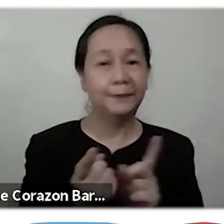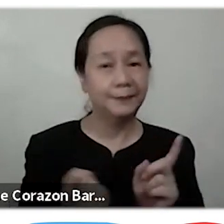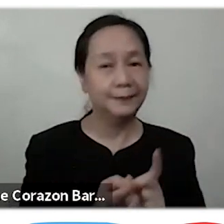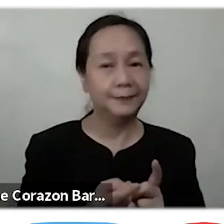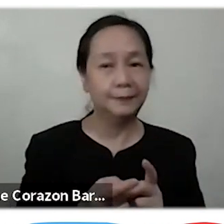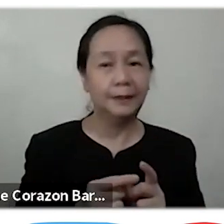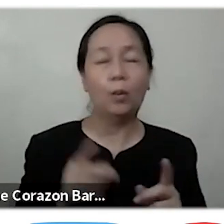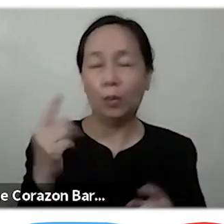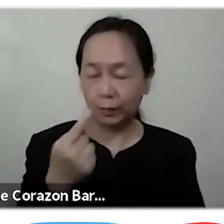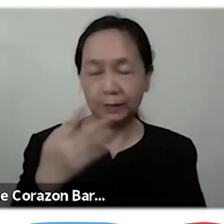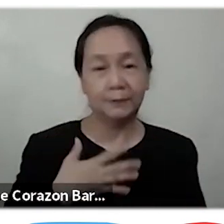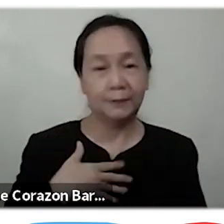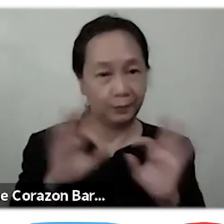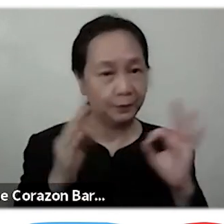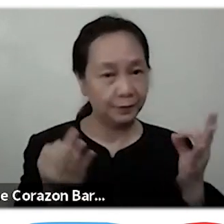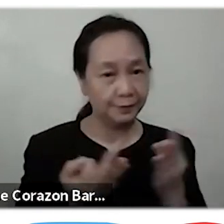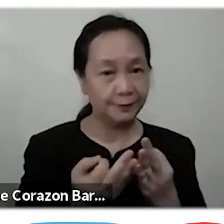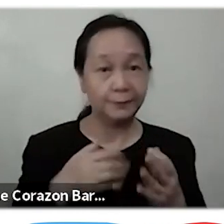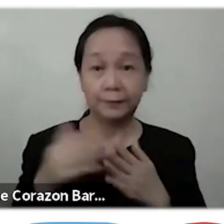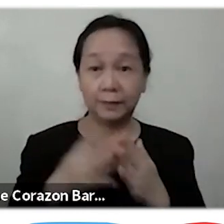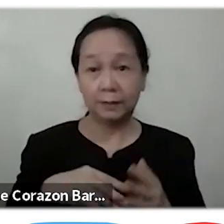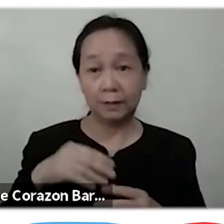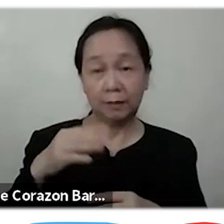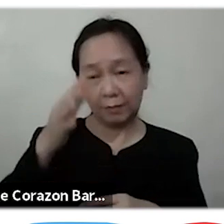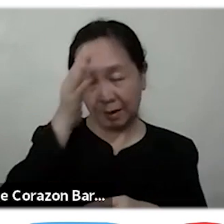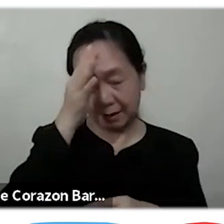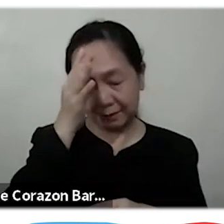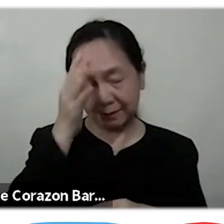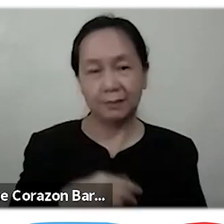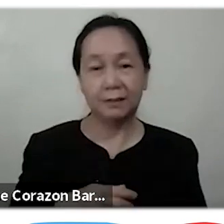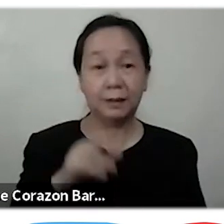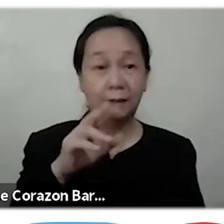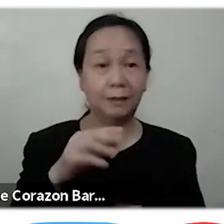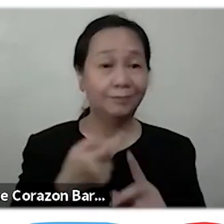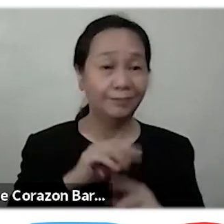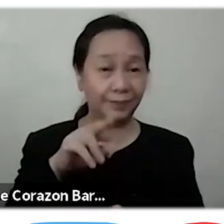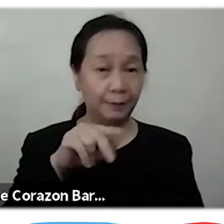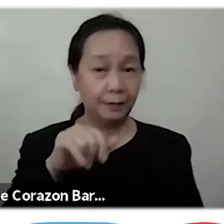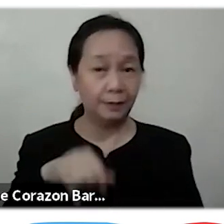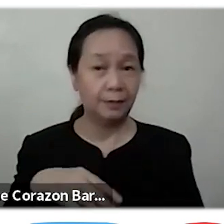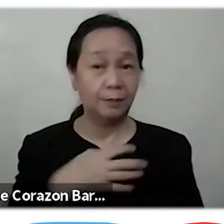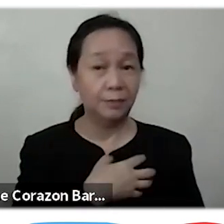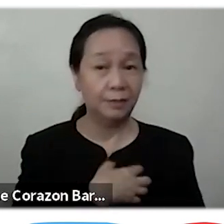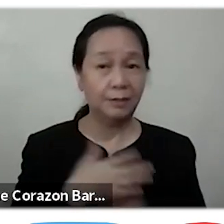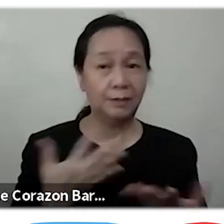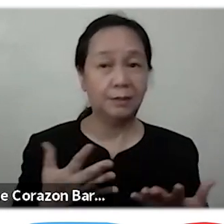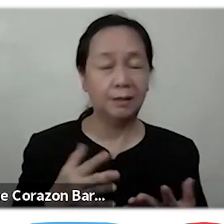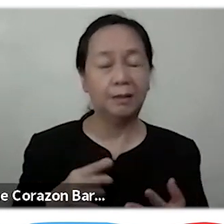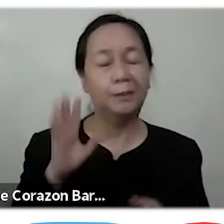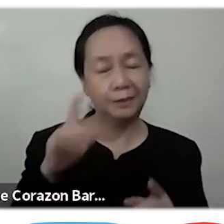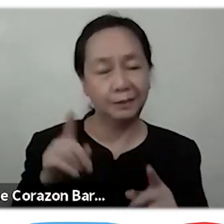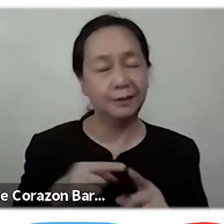family. And even my father, he is Nepal police, so he was not at home. And my mother, brother, and me, we were stuck.